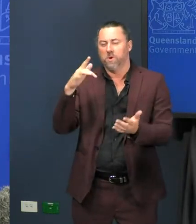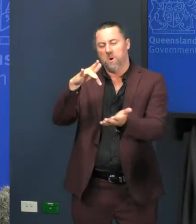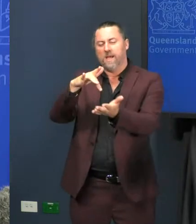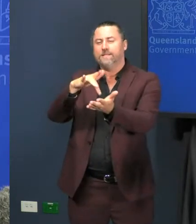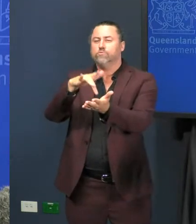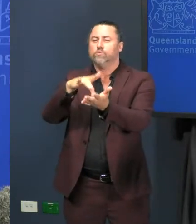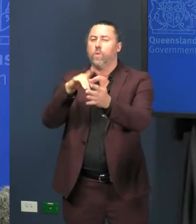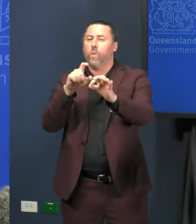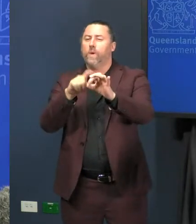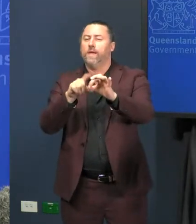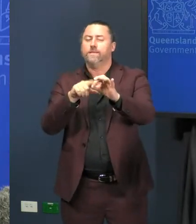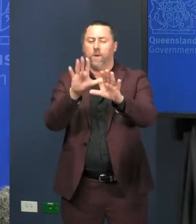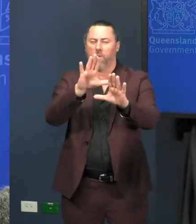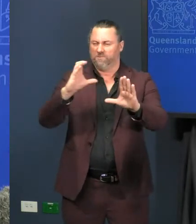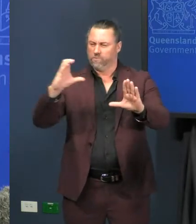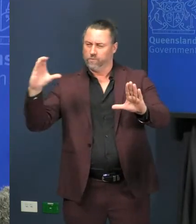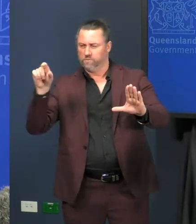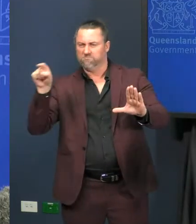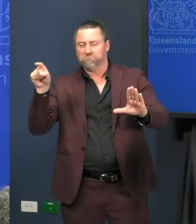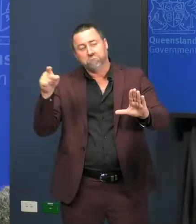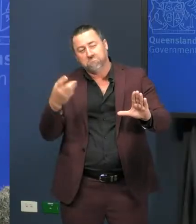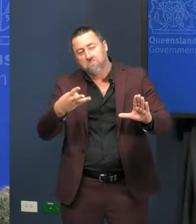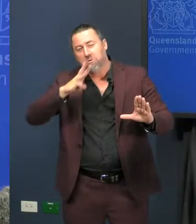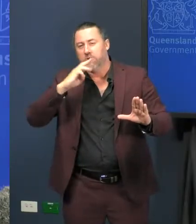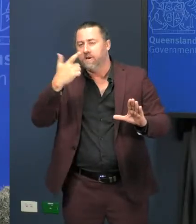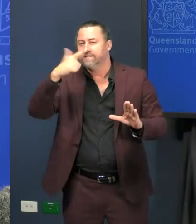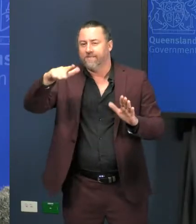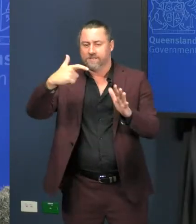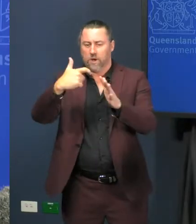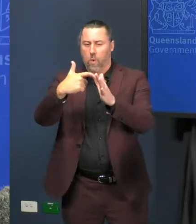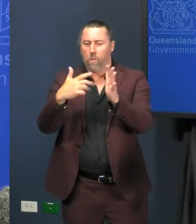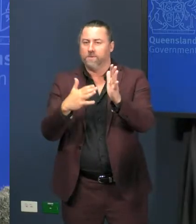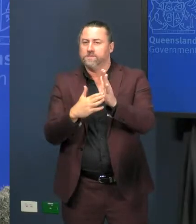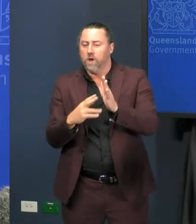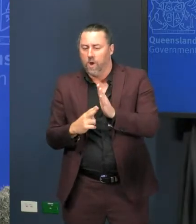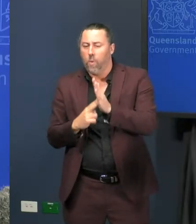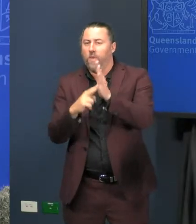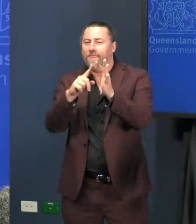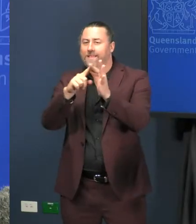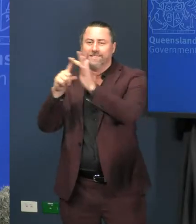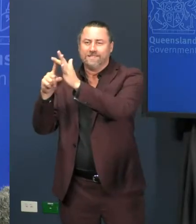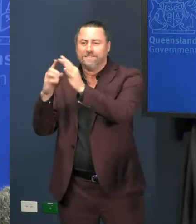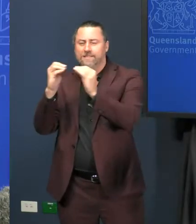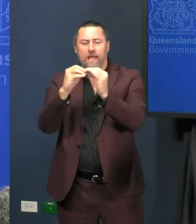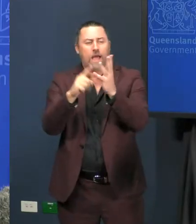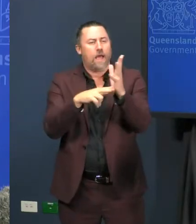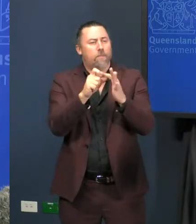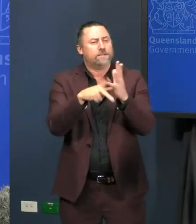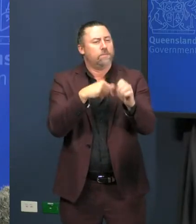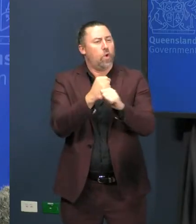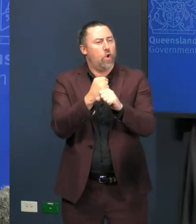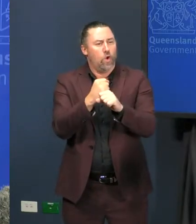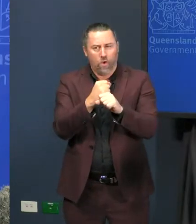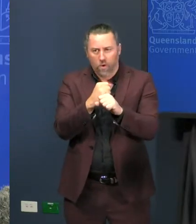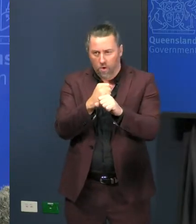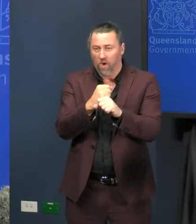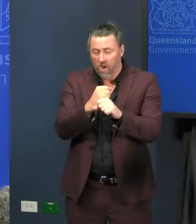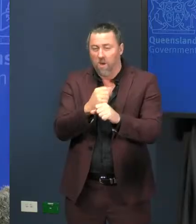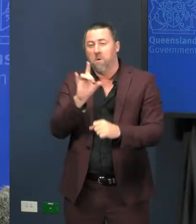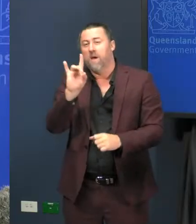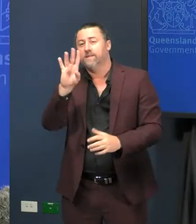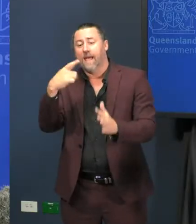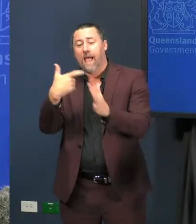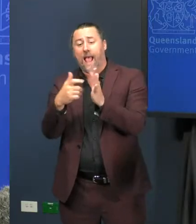Queensland coast. It is currently around 370 kilometres to the northeast of Bundaberg and is moving south at around 10 kilometres per